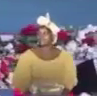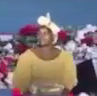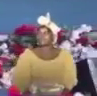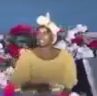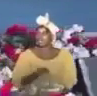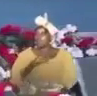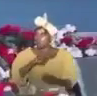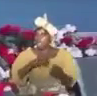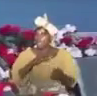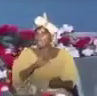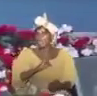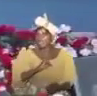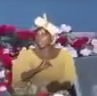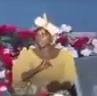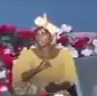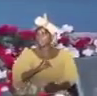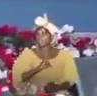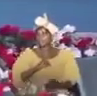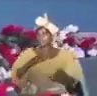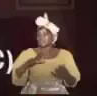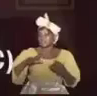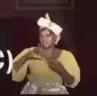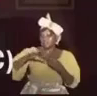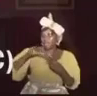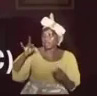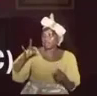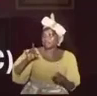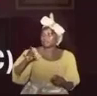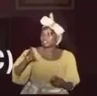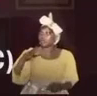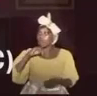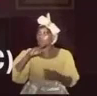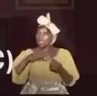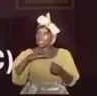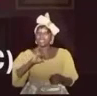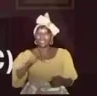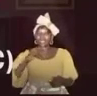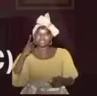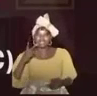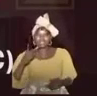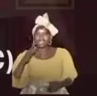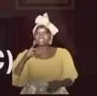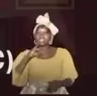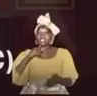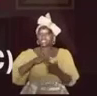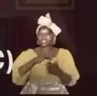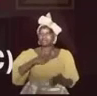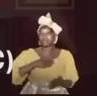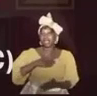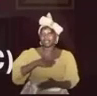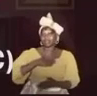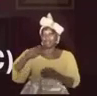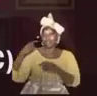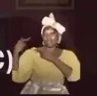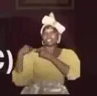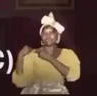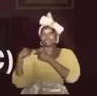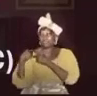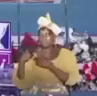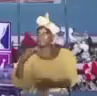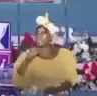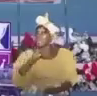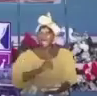When I found out that the responsibility of understanding was mine, I vowed before God that there will be